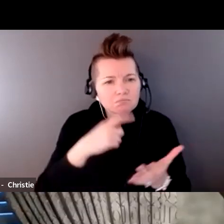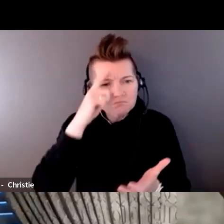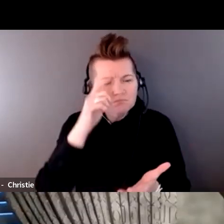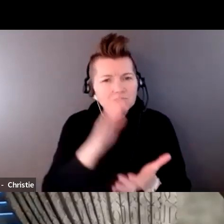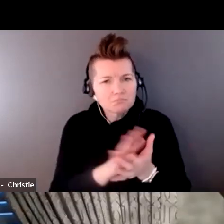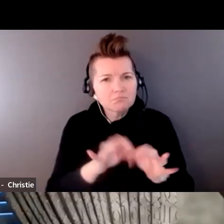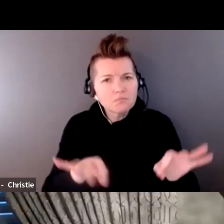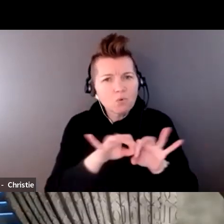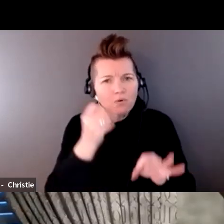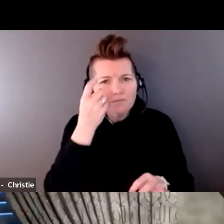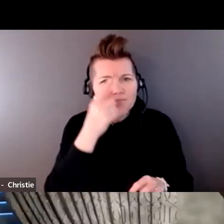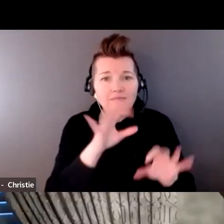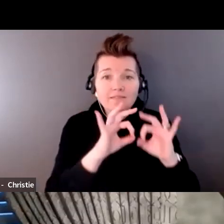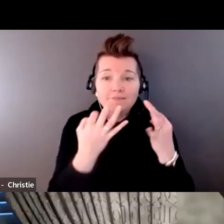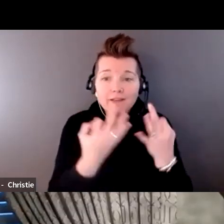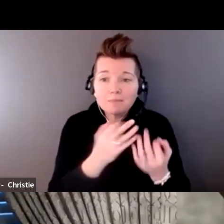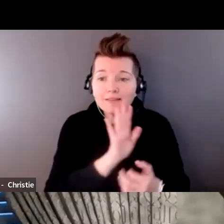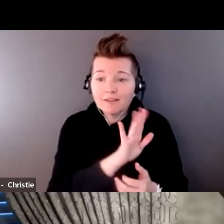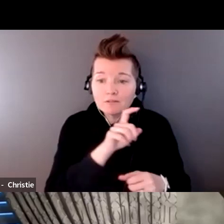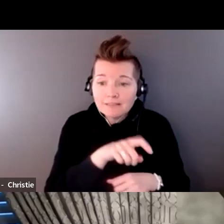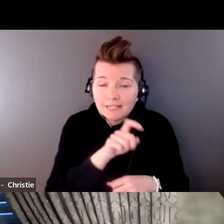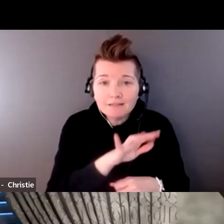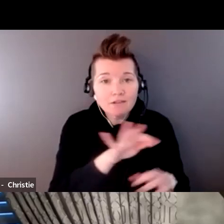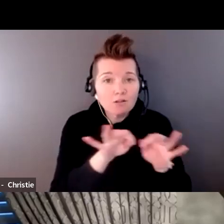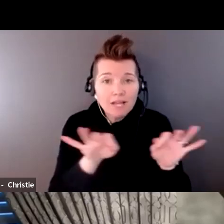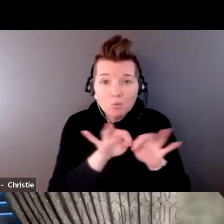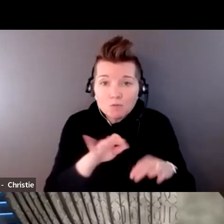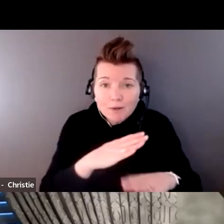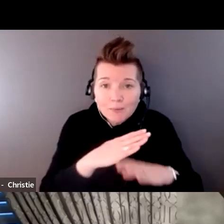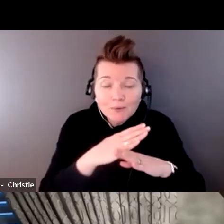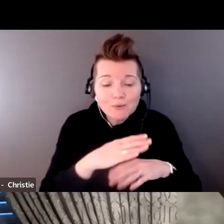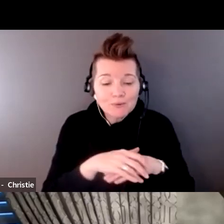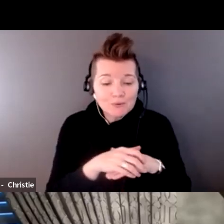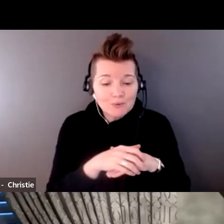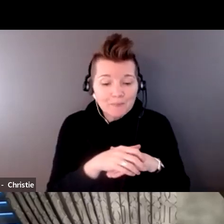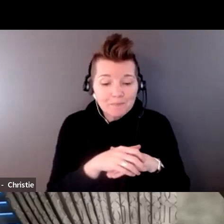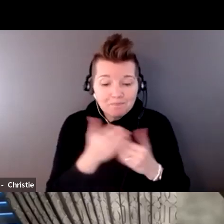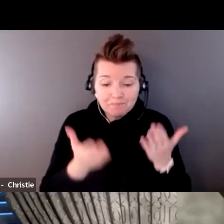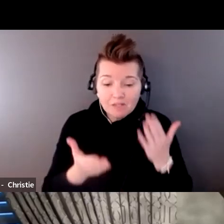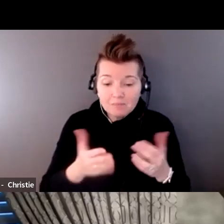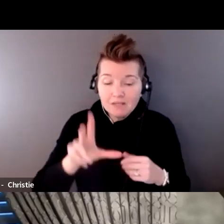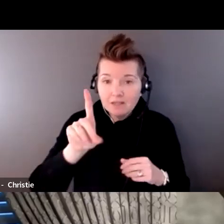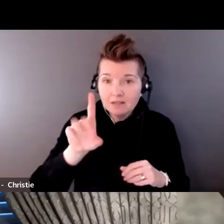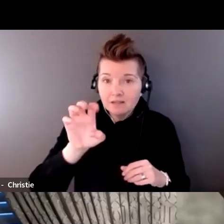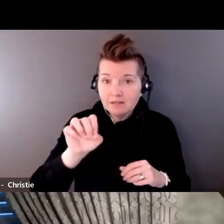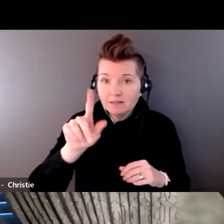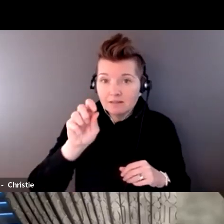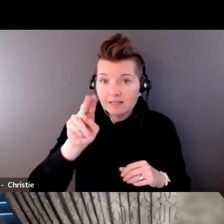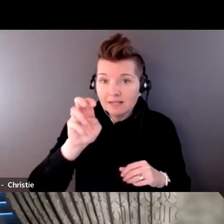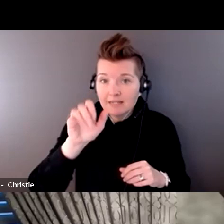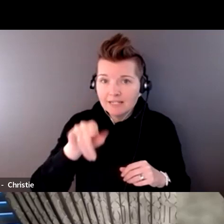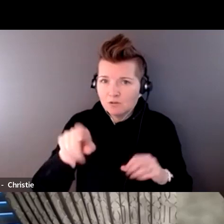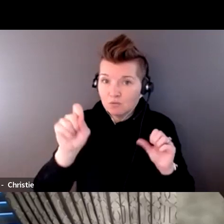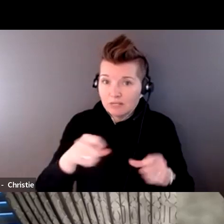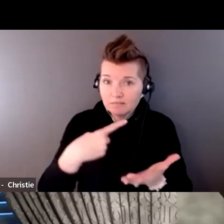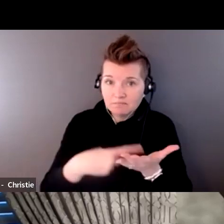needs and their language barriers to integrate as well. So I wanted to, maybe Delaney, you can talk about what the significance of family and